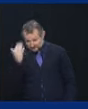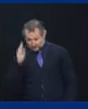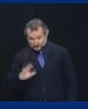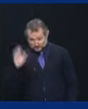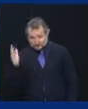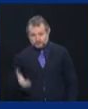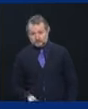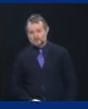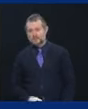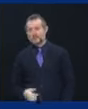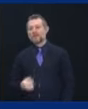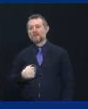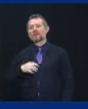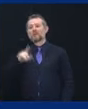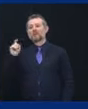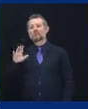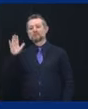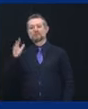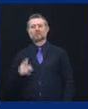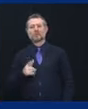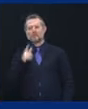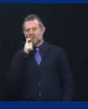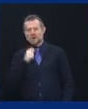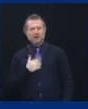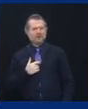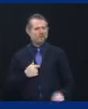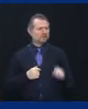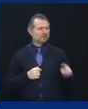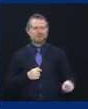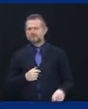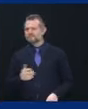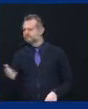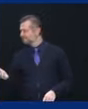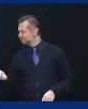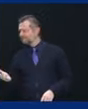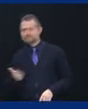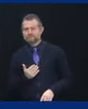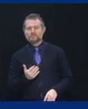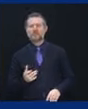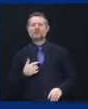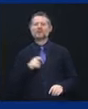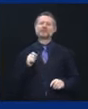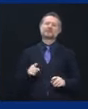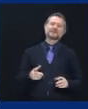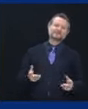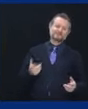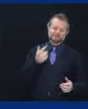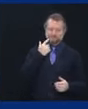I have a question. Who do I ask? That is the question.